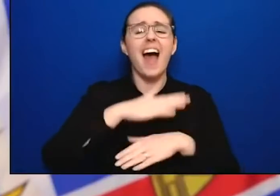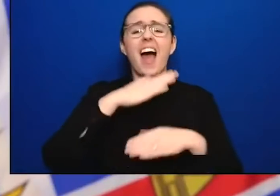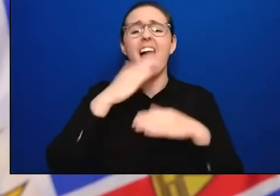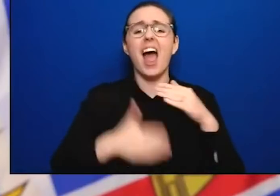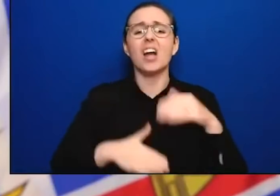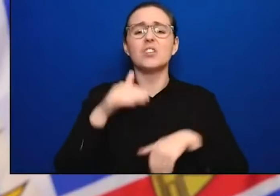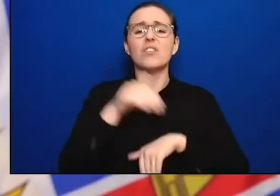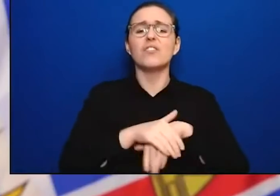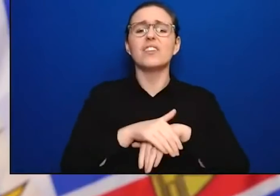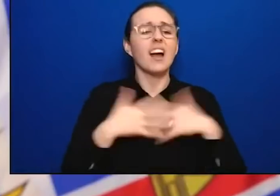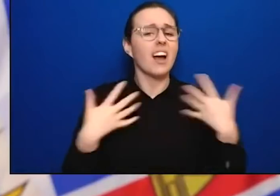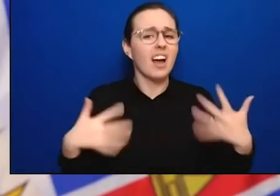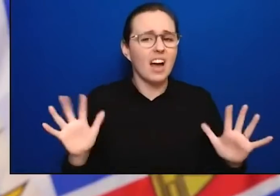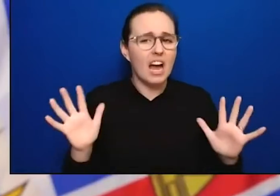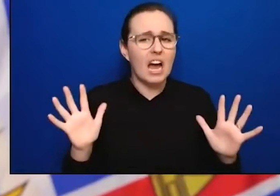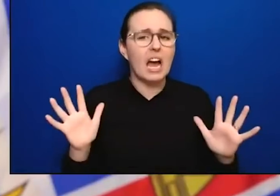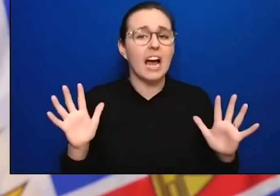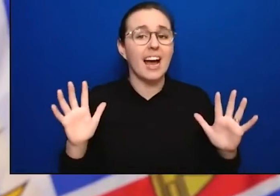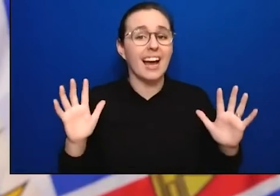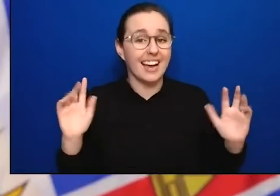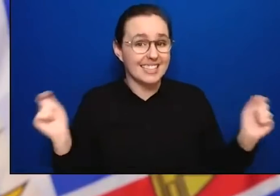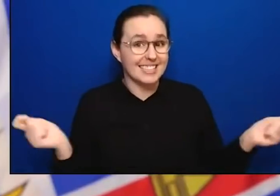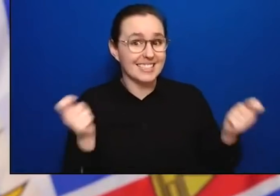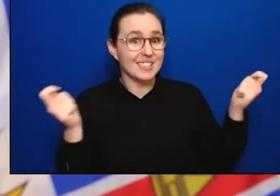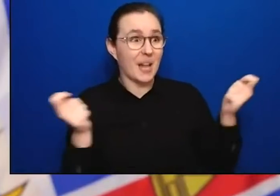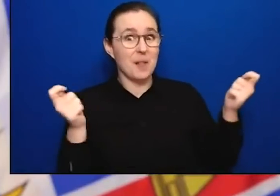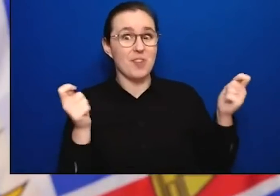of the evening where,